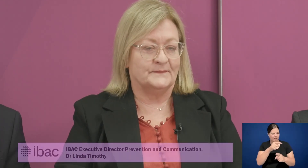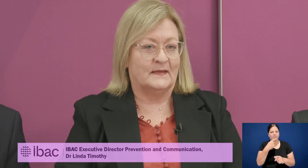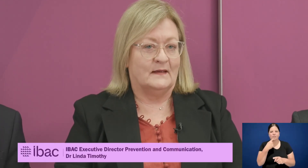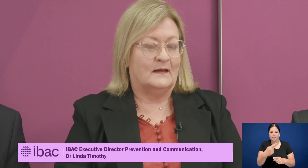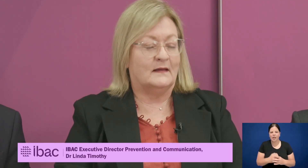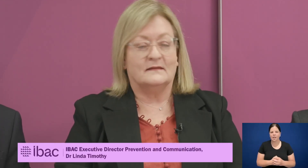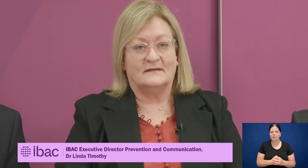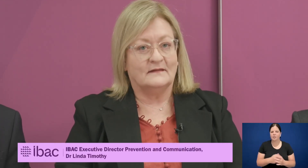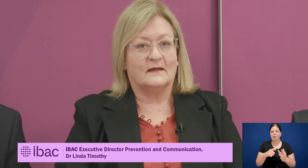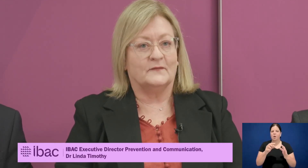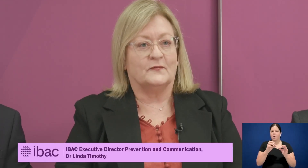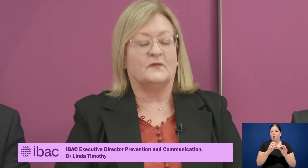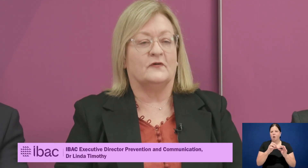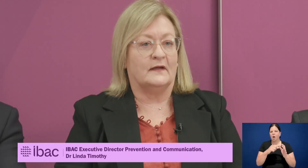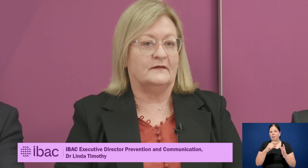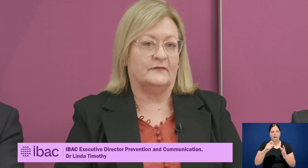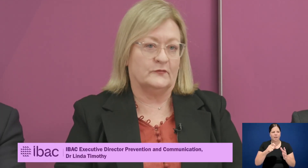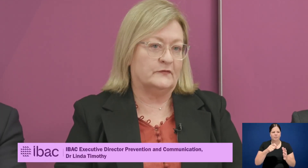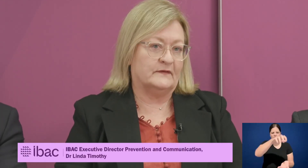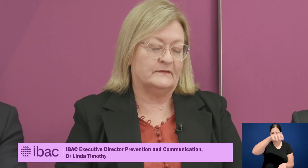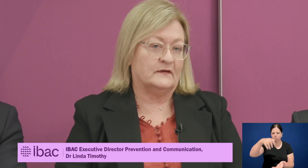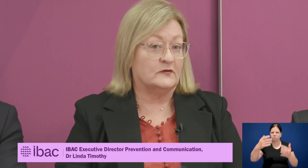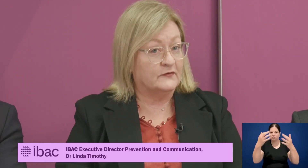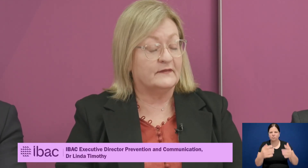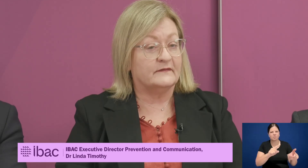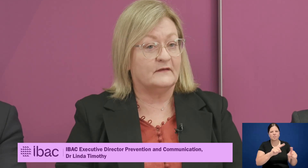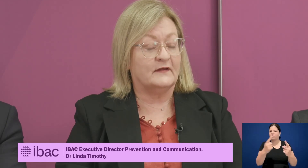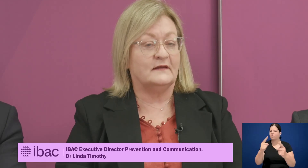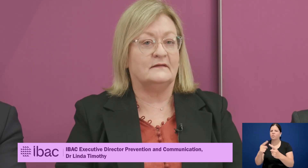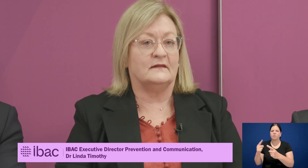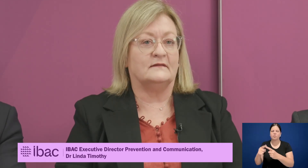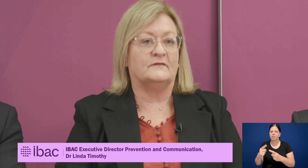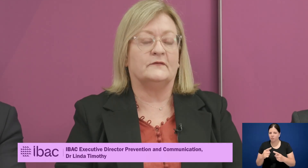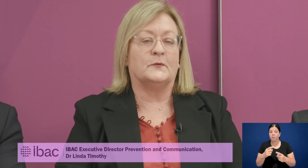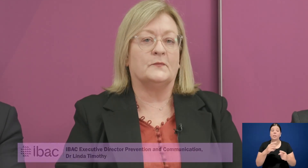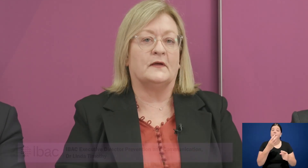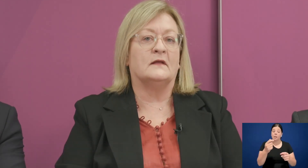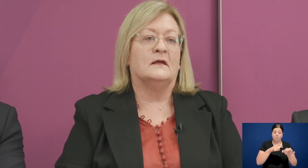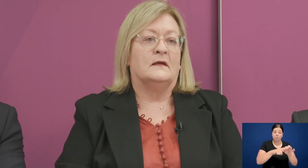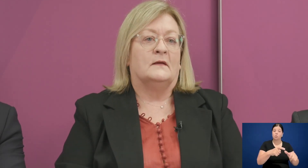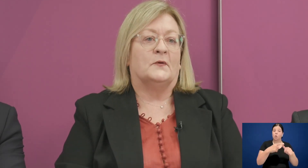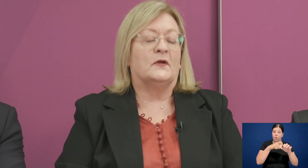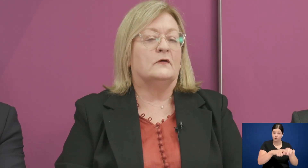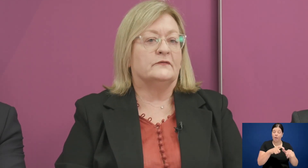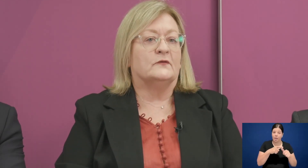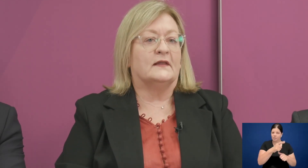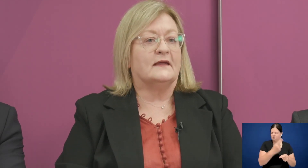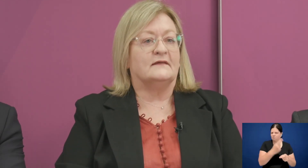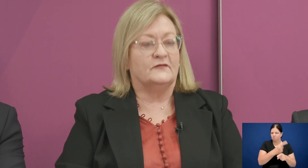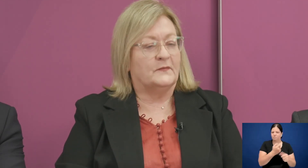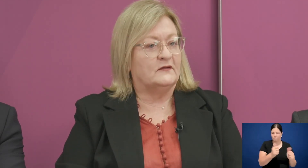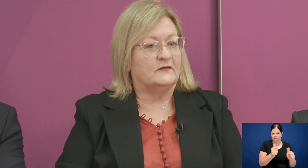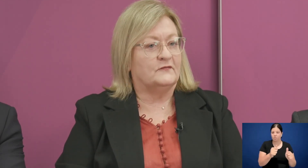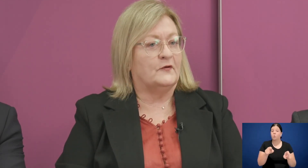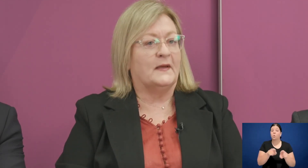data. And the data comes from a variety of sources, including the survey data that David spoke about. But we also